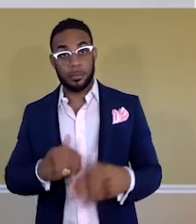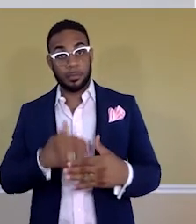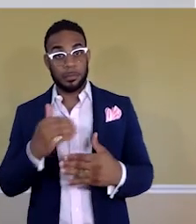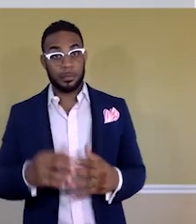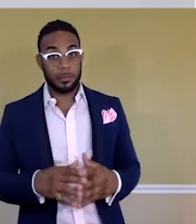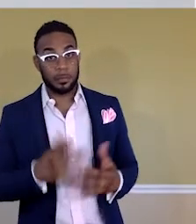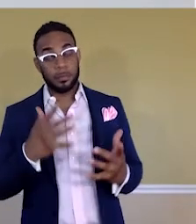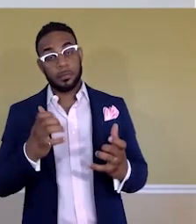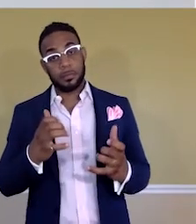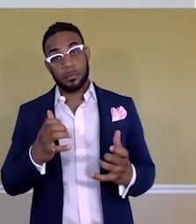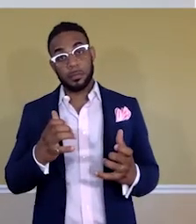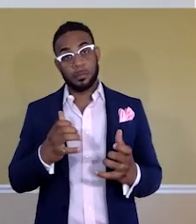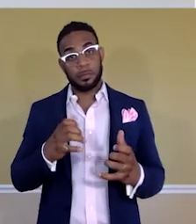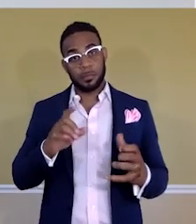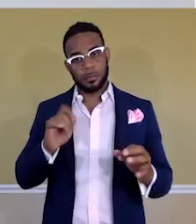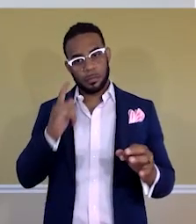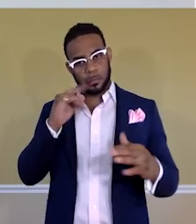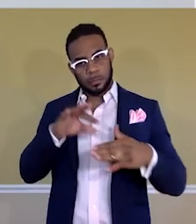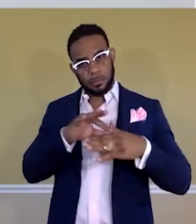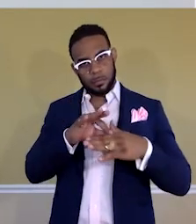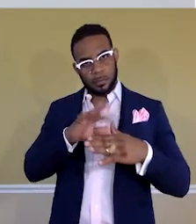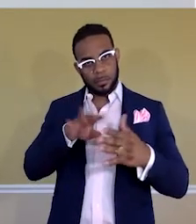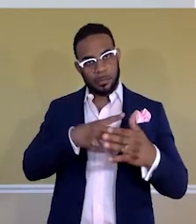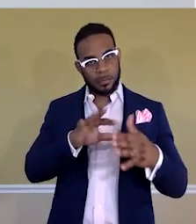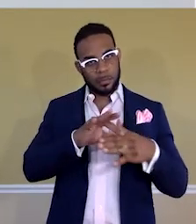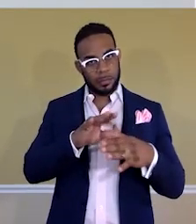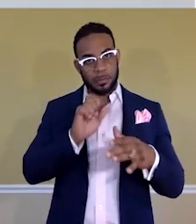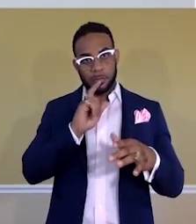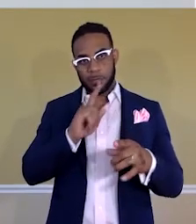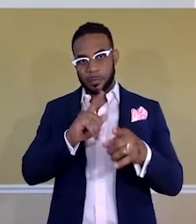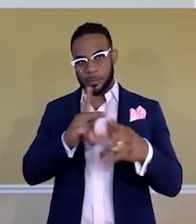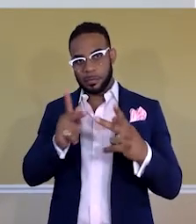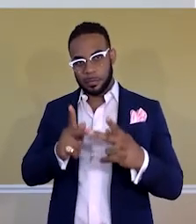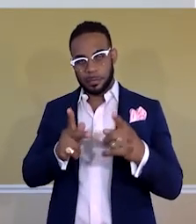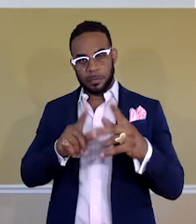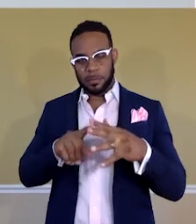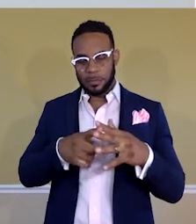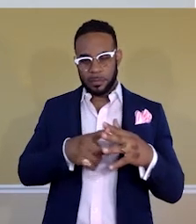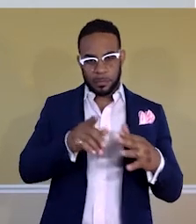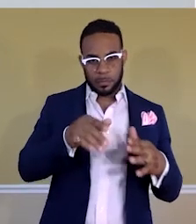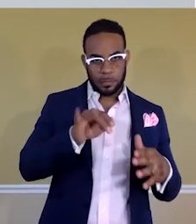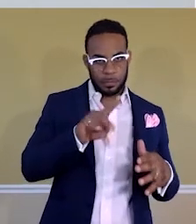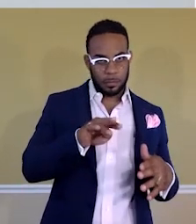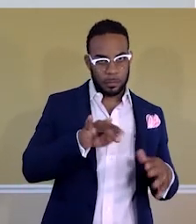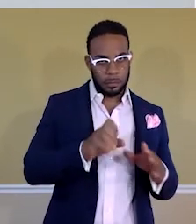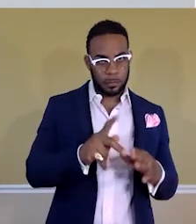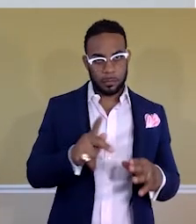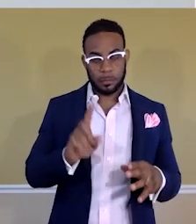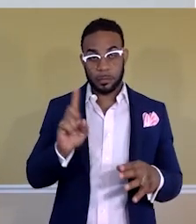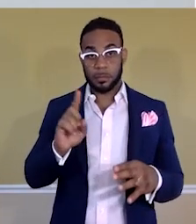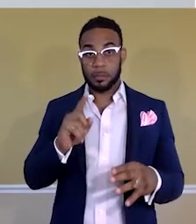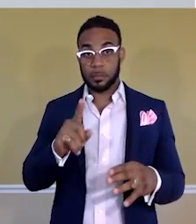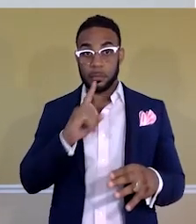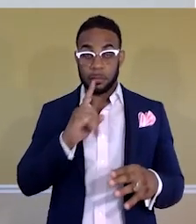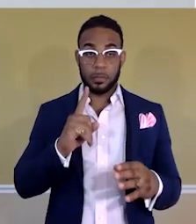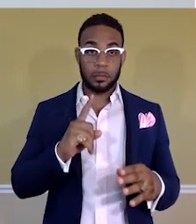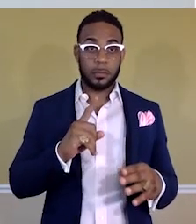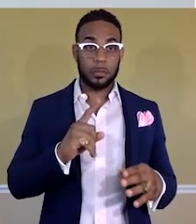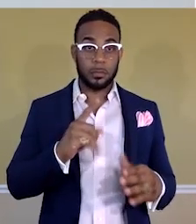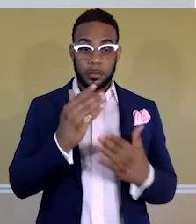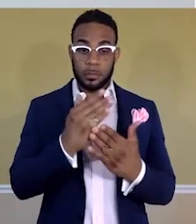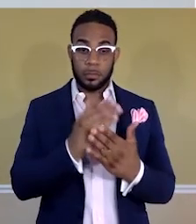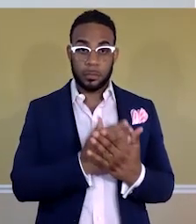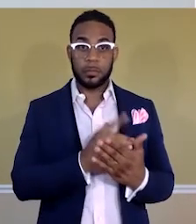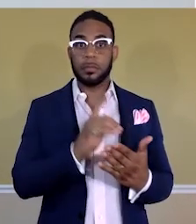Next, you want to create a table of contents. This is going to be a place at the very front of your notebook where you are going to